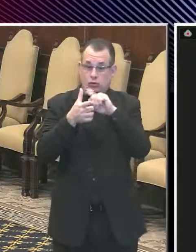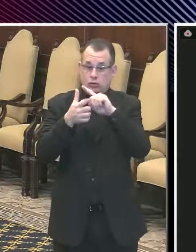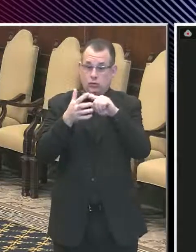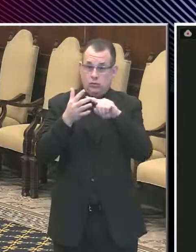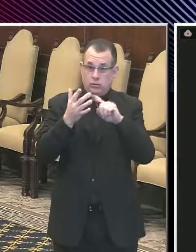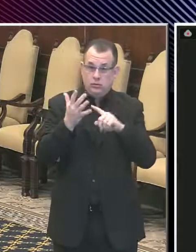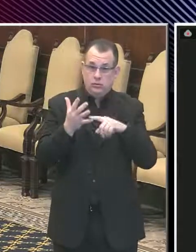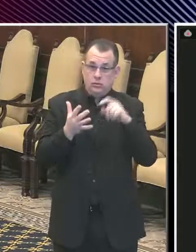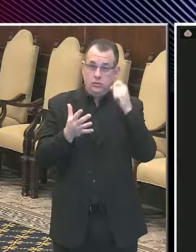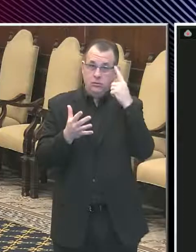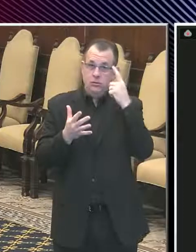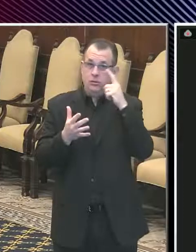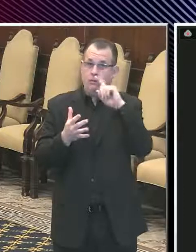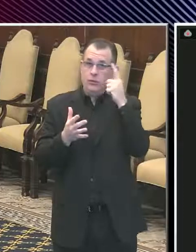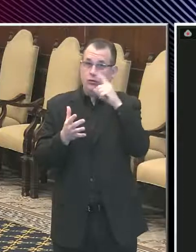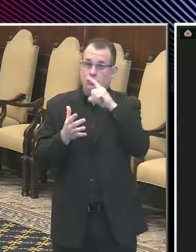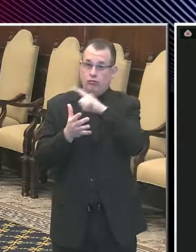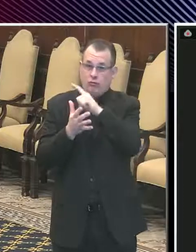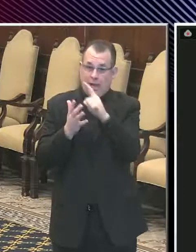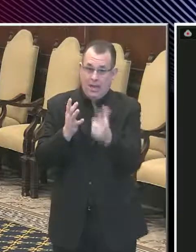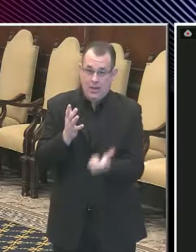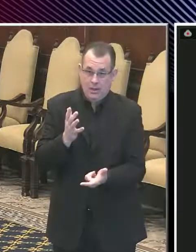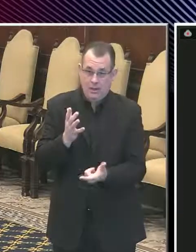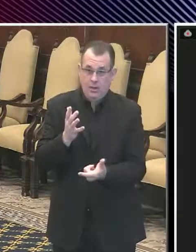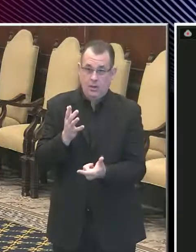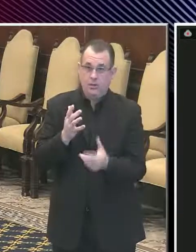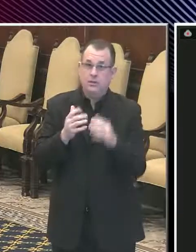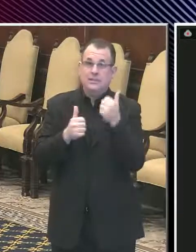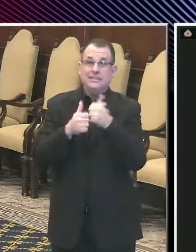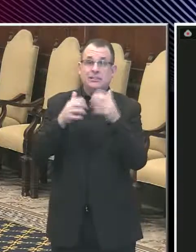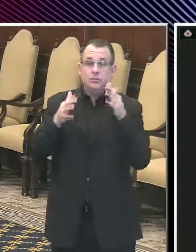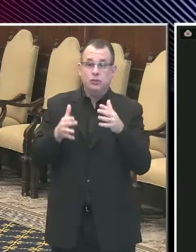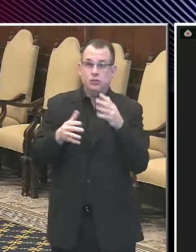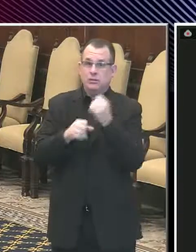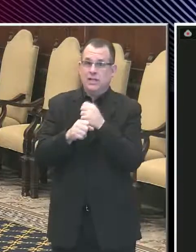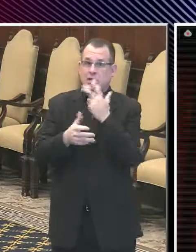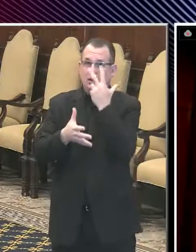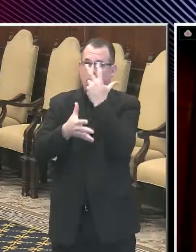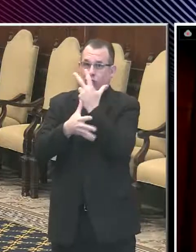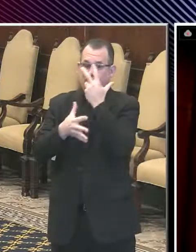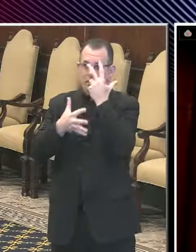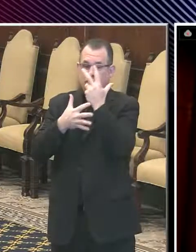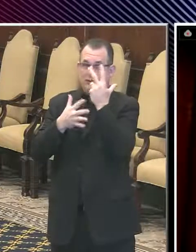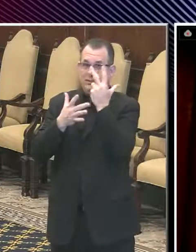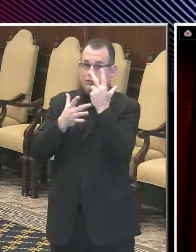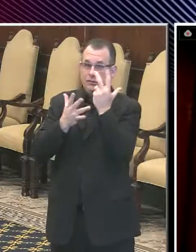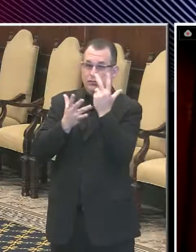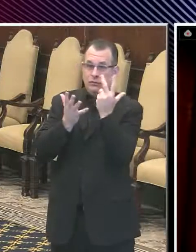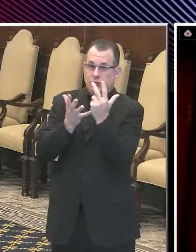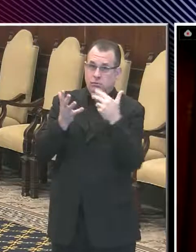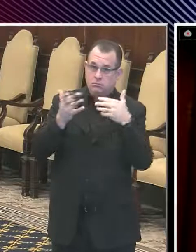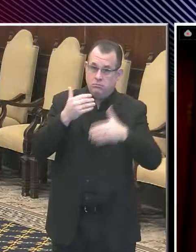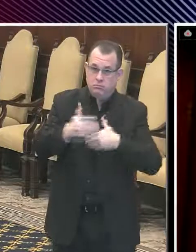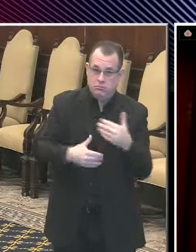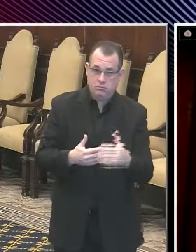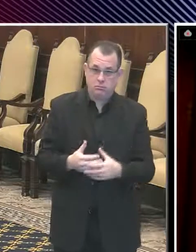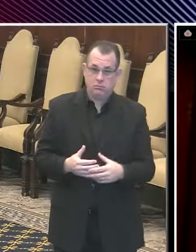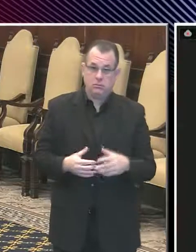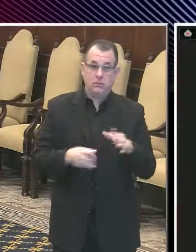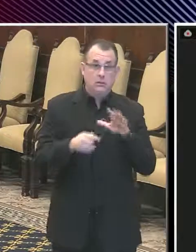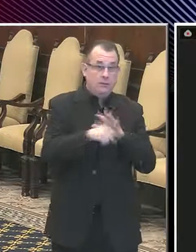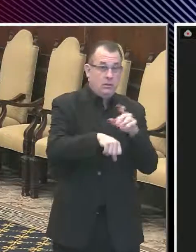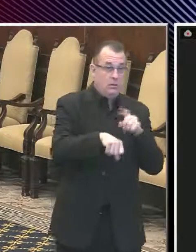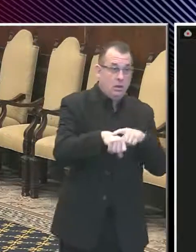round. Reporters are asked to limit their questions to 3 or fewer. We'll do a second round of questions if